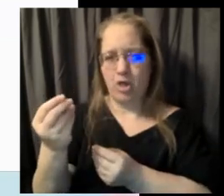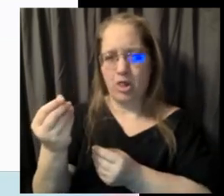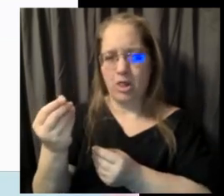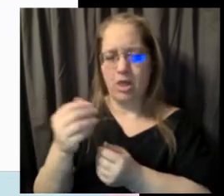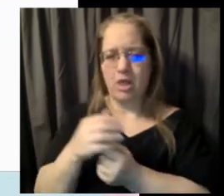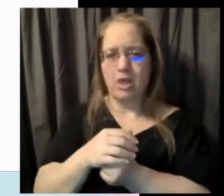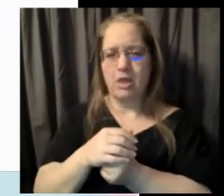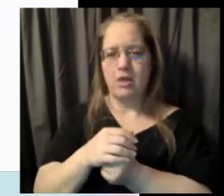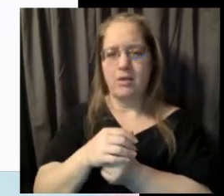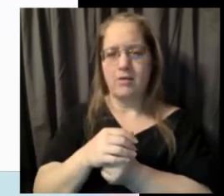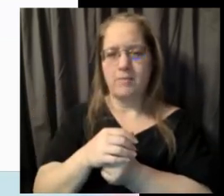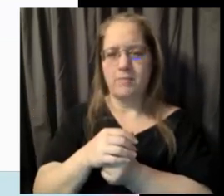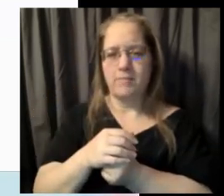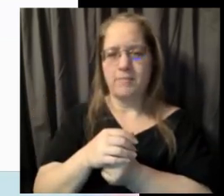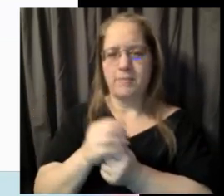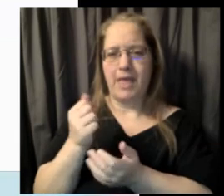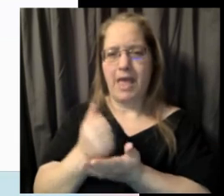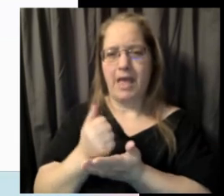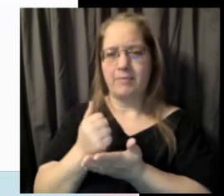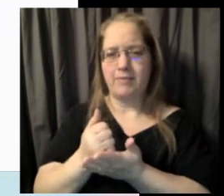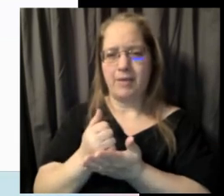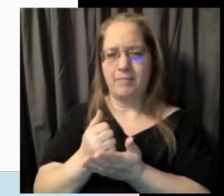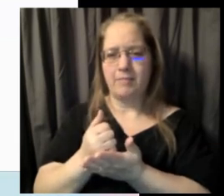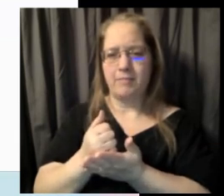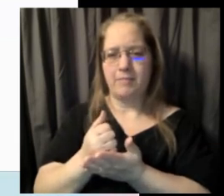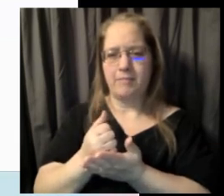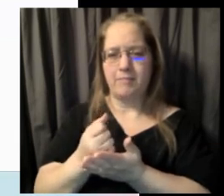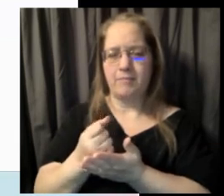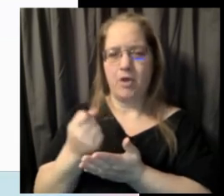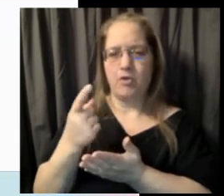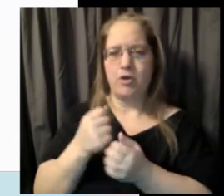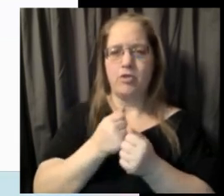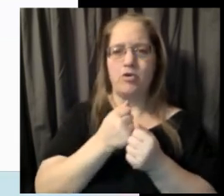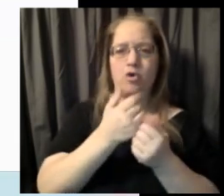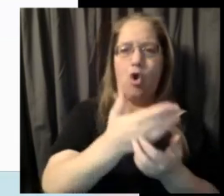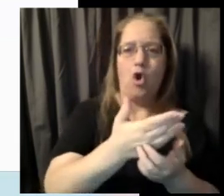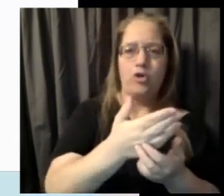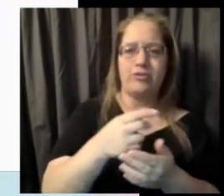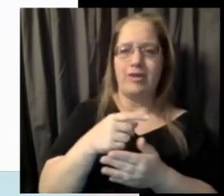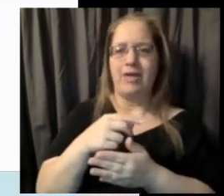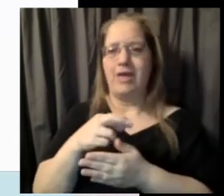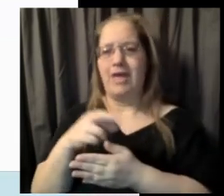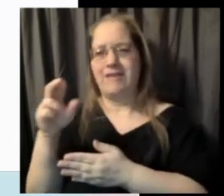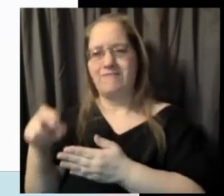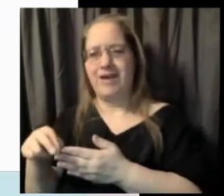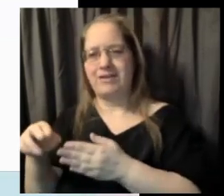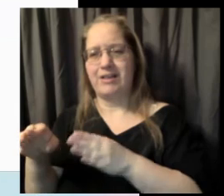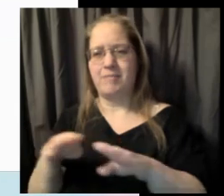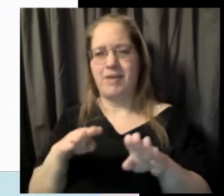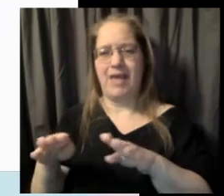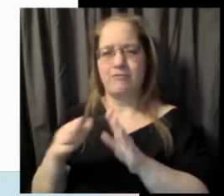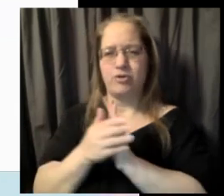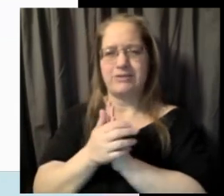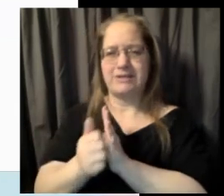concrete, it is helpful for them to be able to conceptualize the cause and effect of their behaviors or their